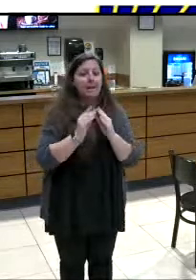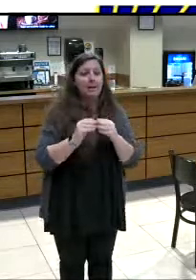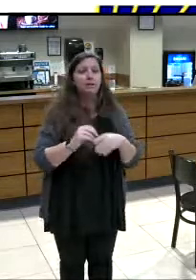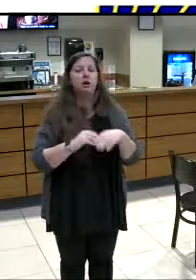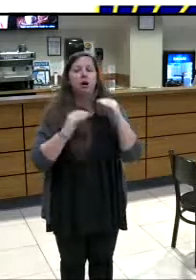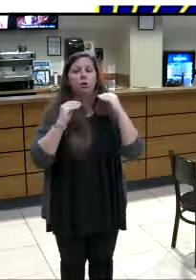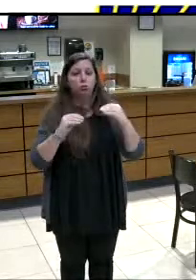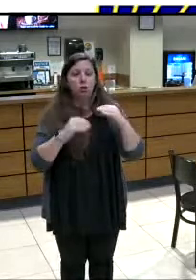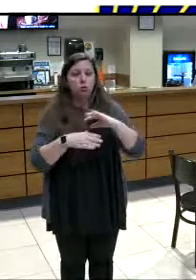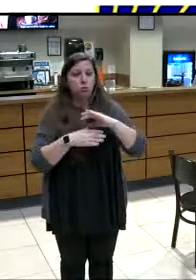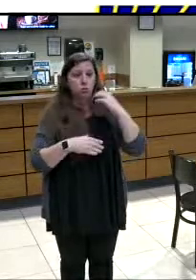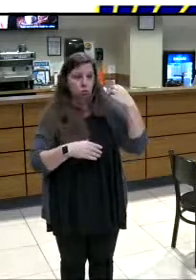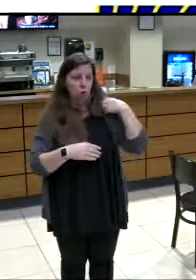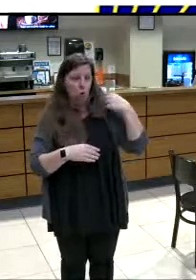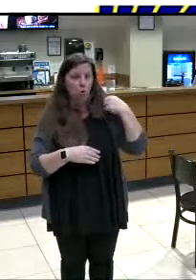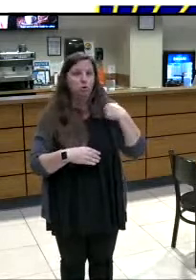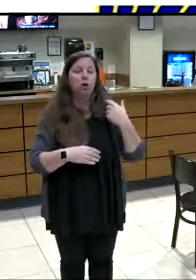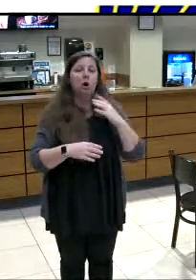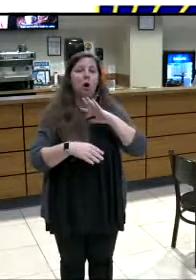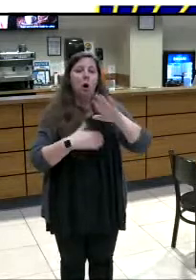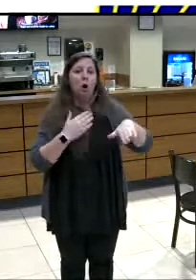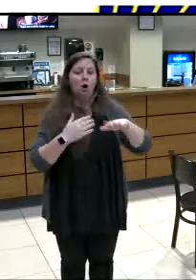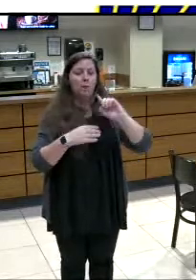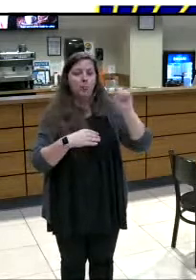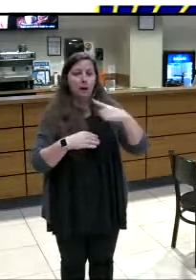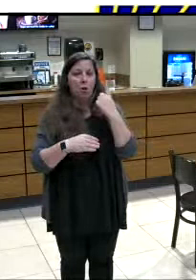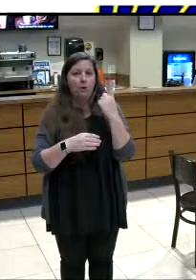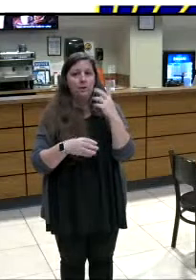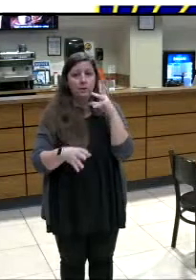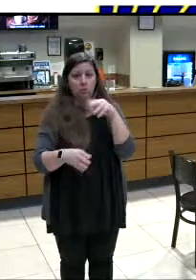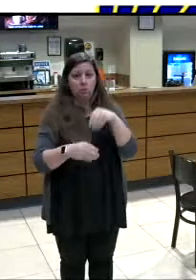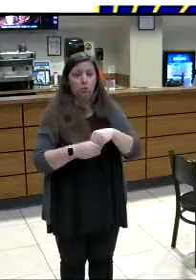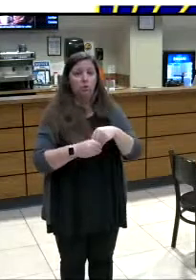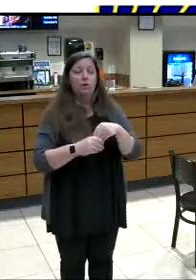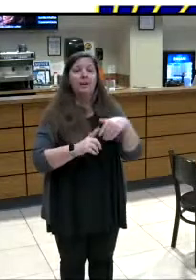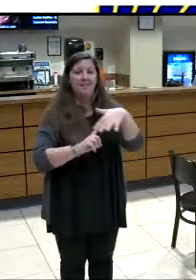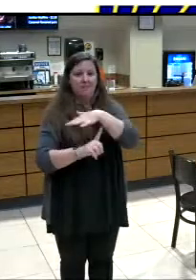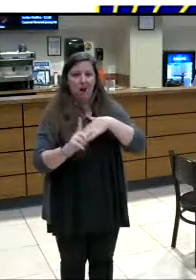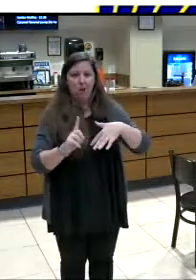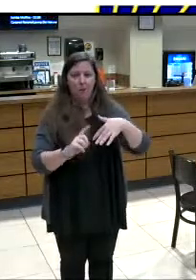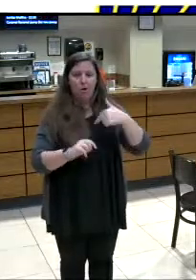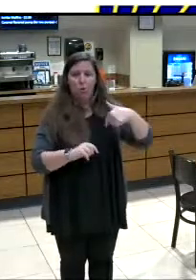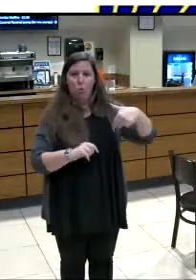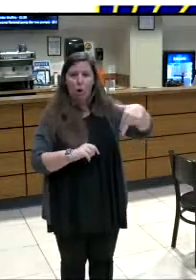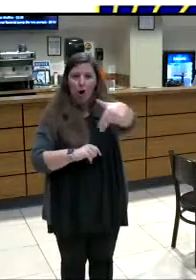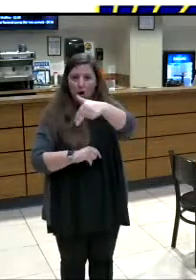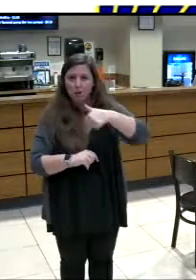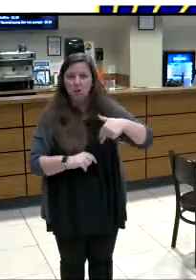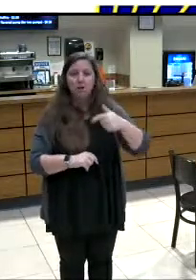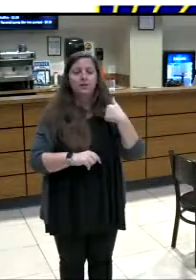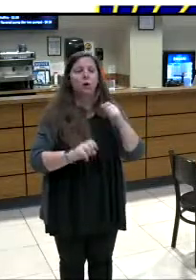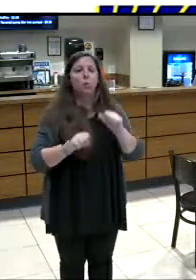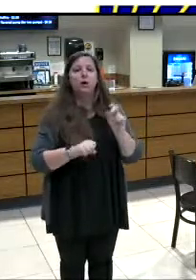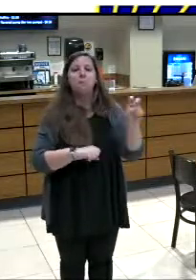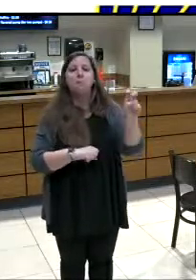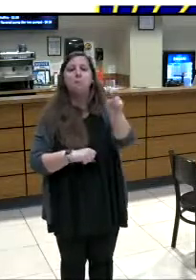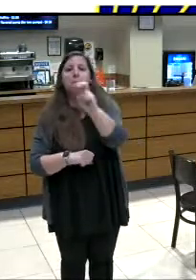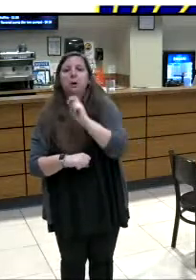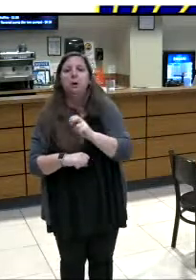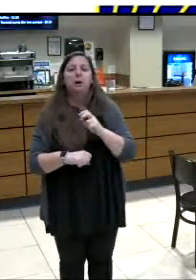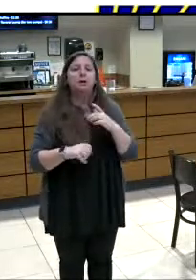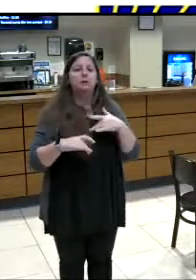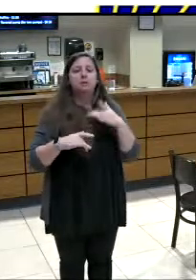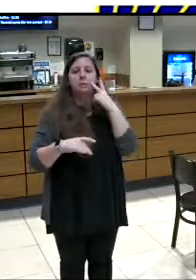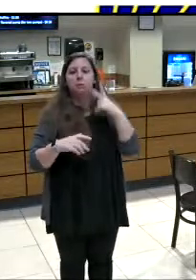include environmental walks as part of our learning, so we can actually go to schools and see what they are doing in classrooms.